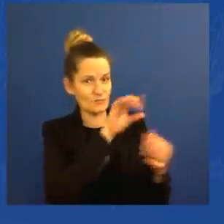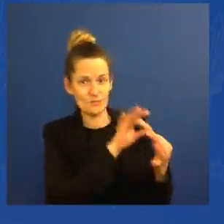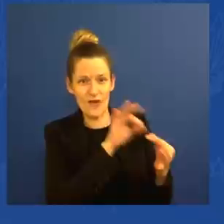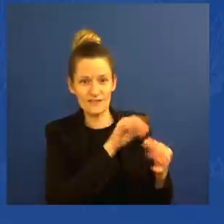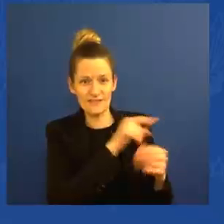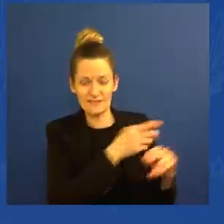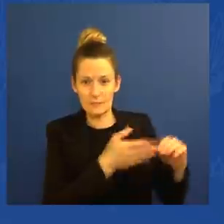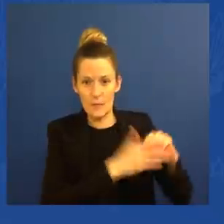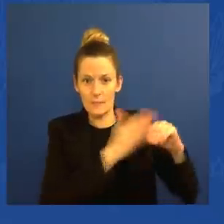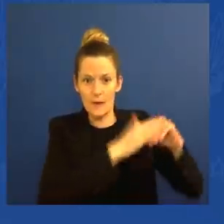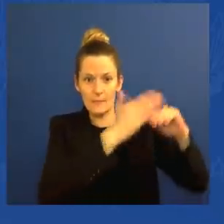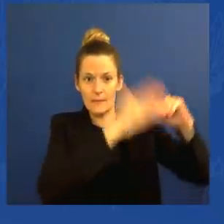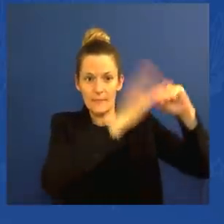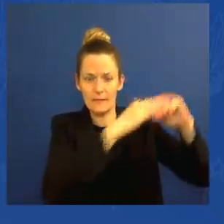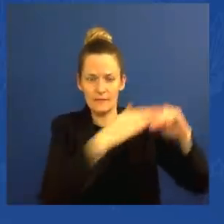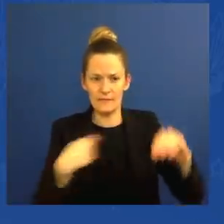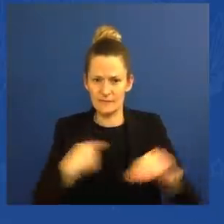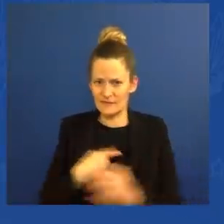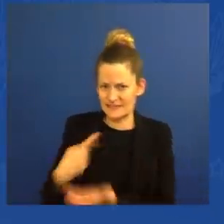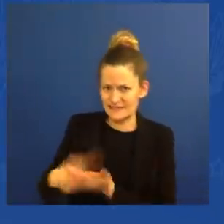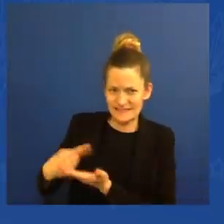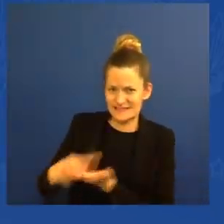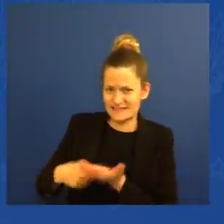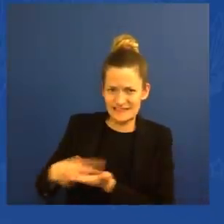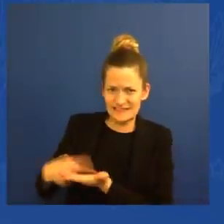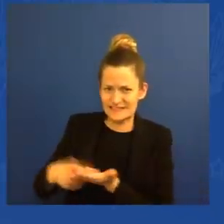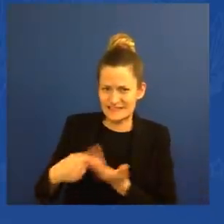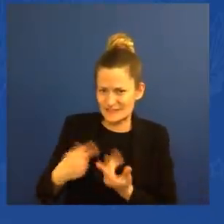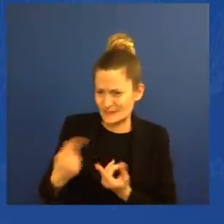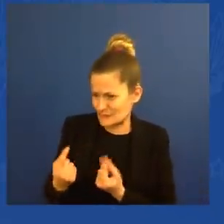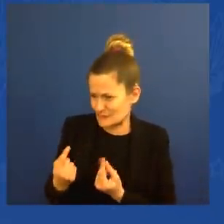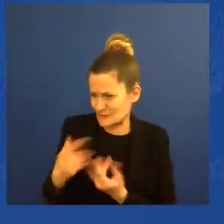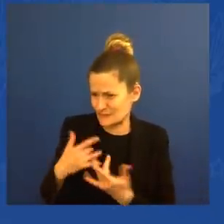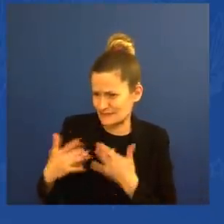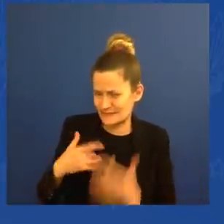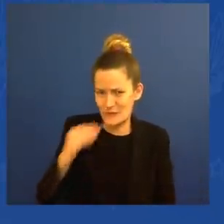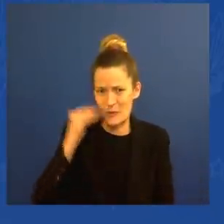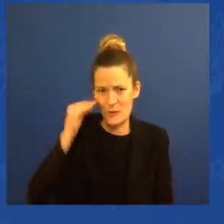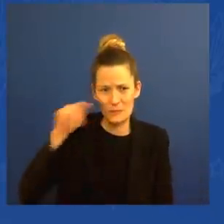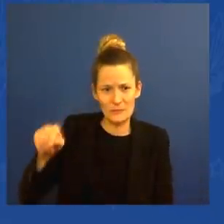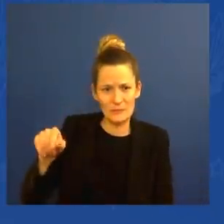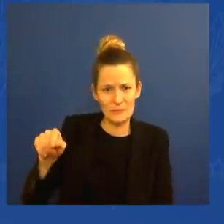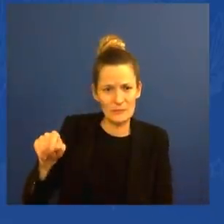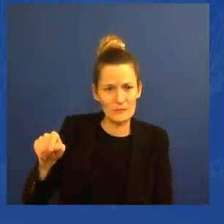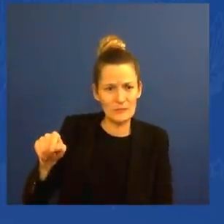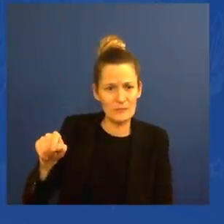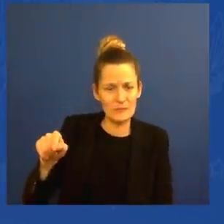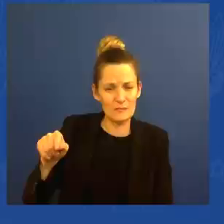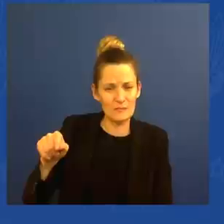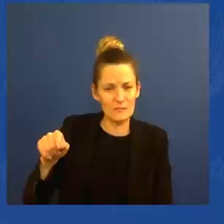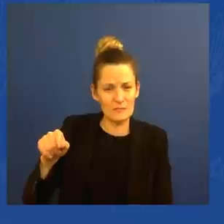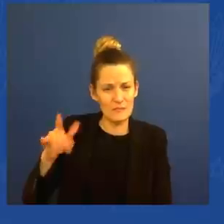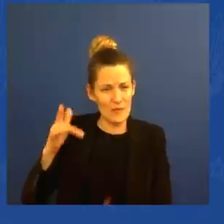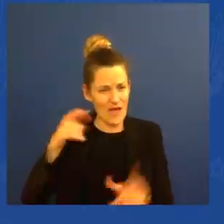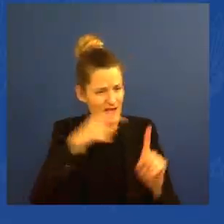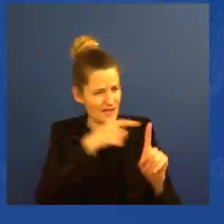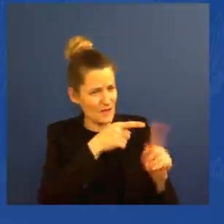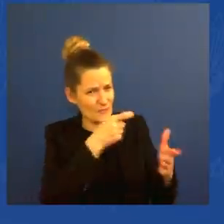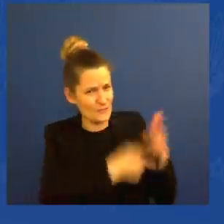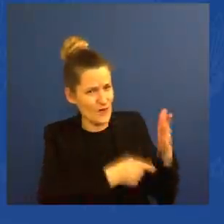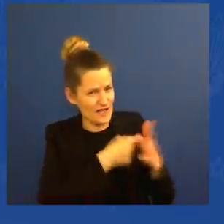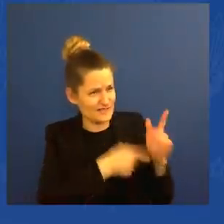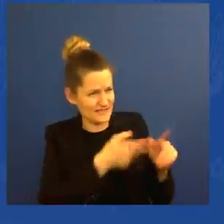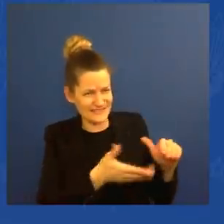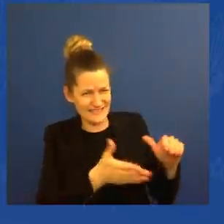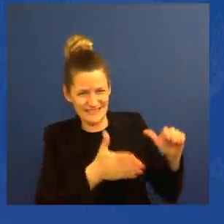now. They're high for two reasons. One was COVID. The way the global economy works,